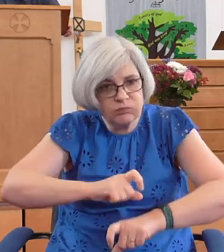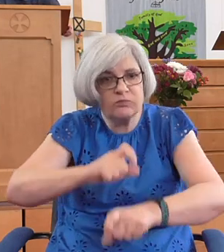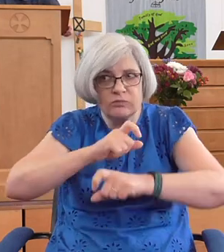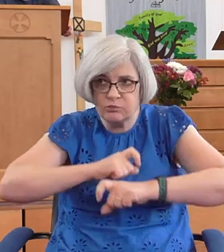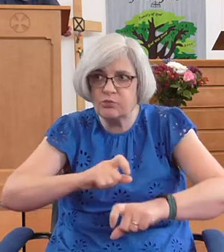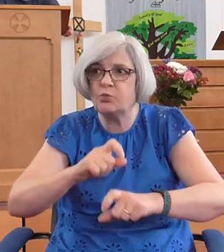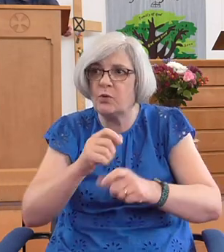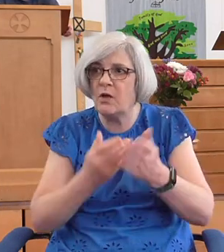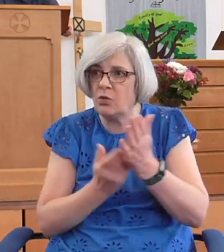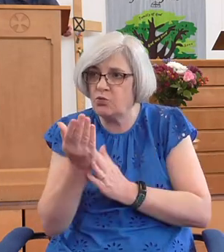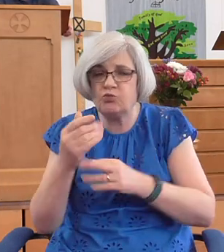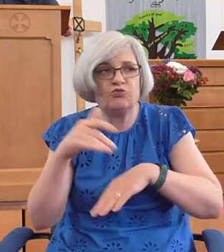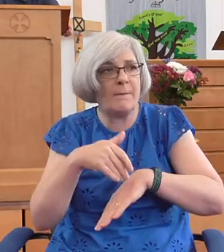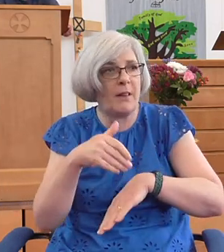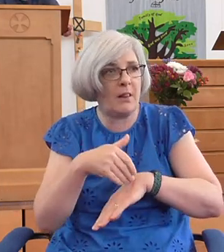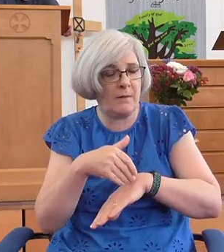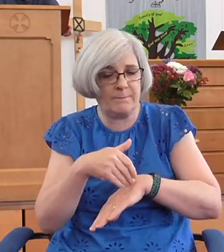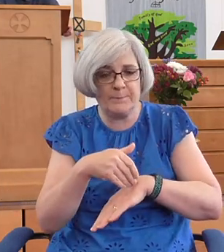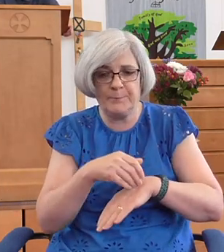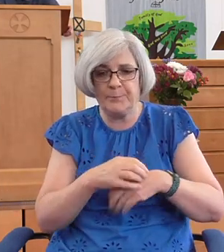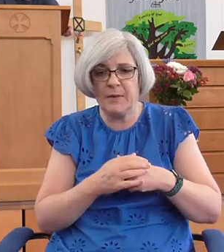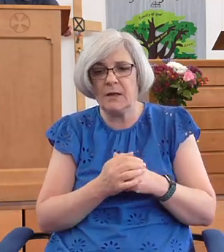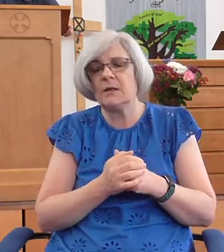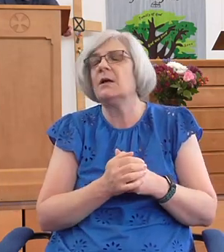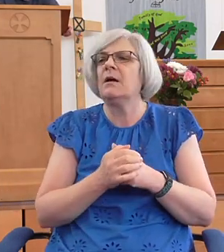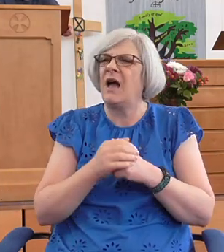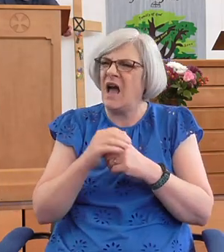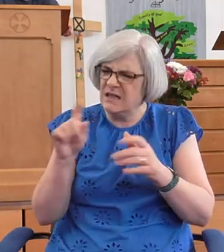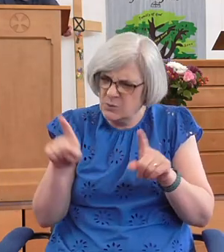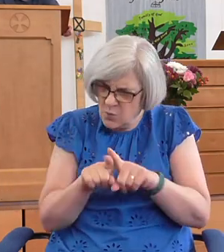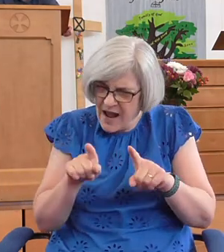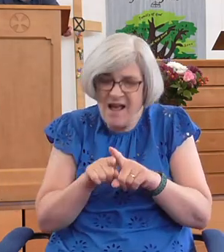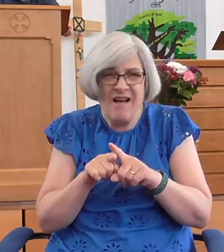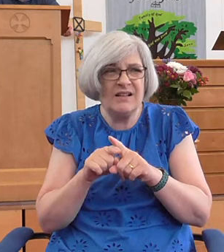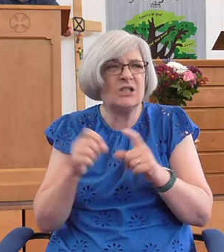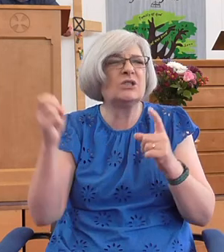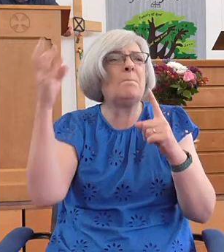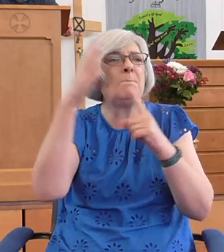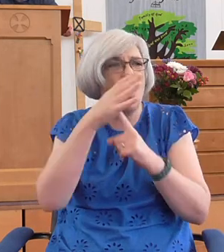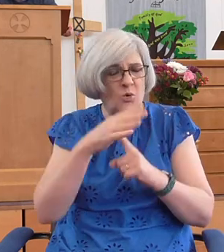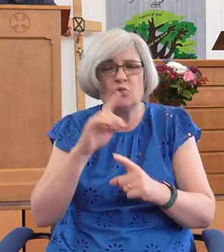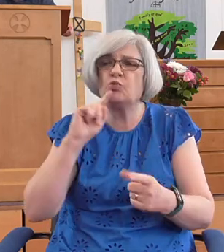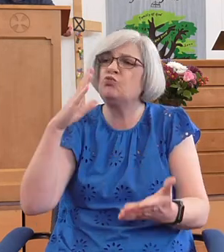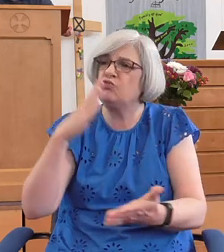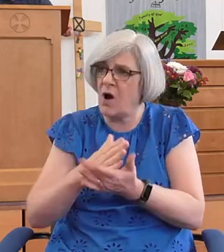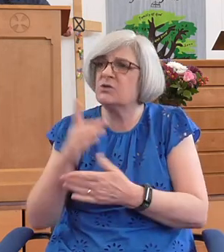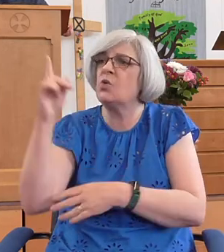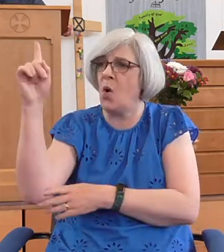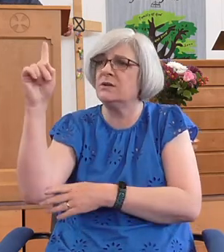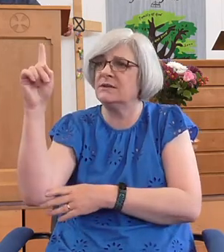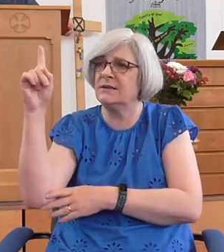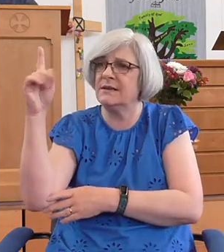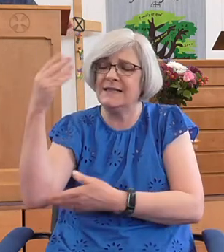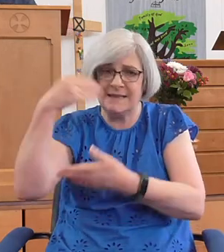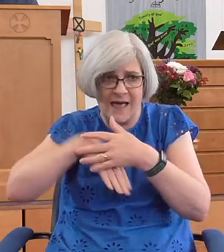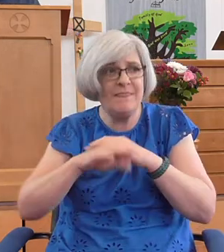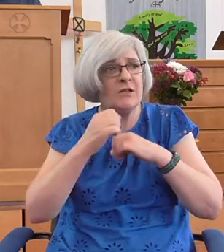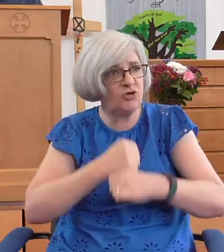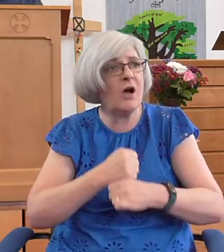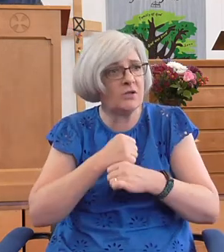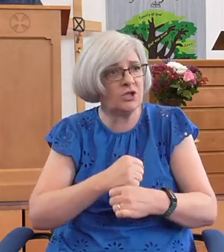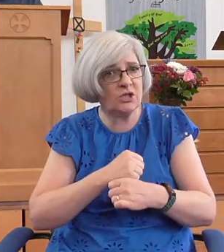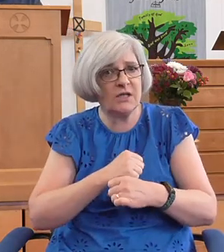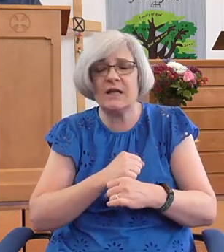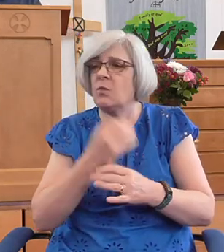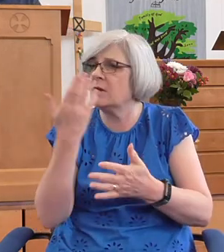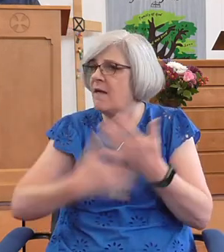as the importance of trust in the Lord, trust that he is in charge and will not fail us.